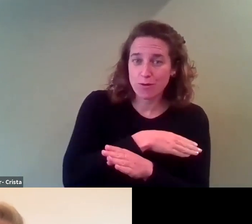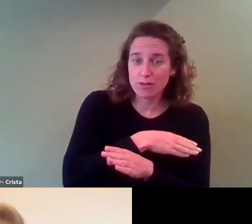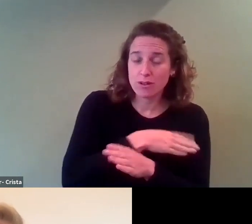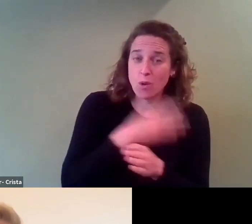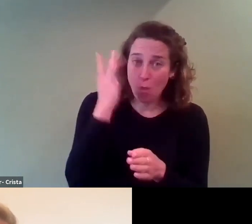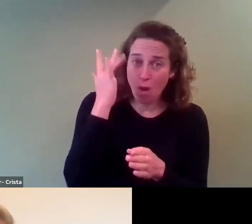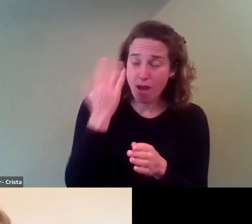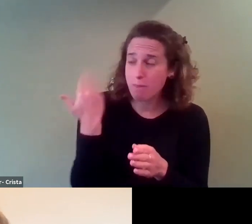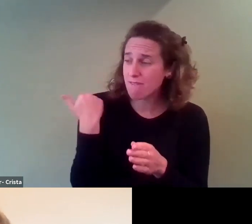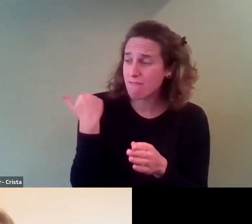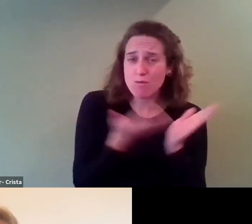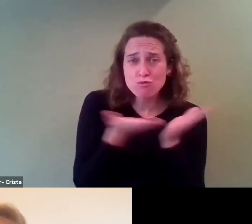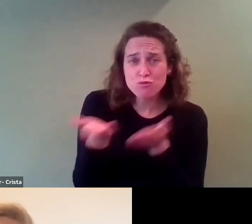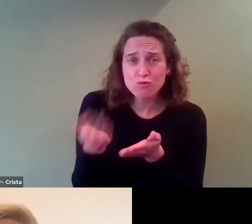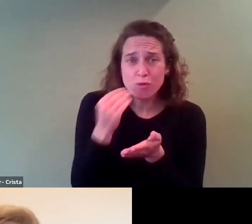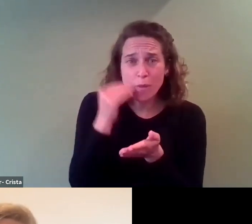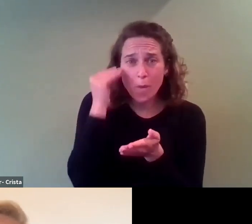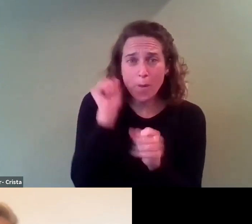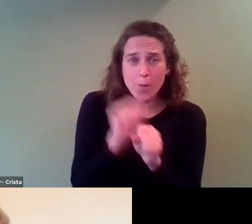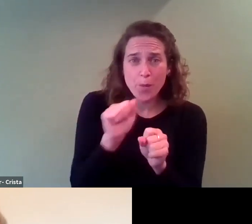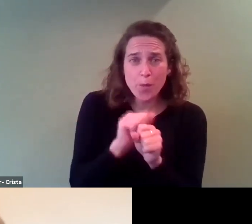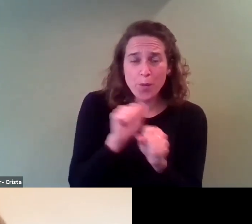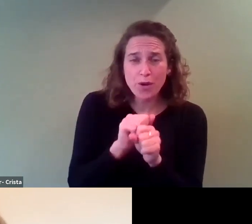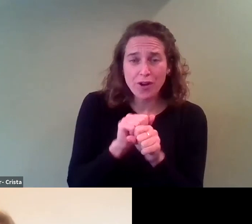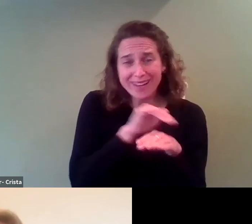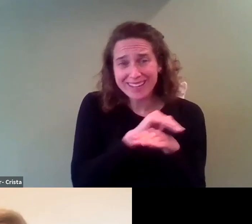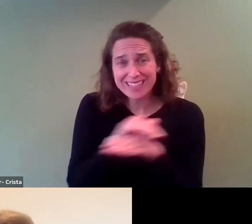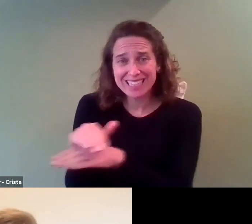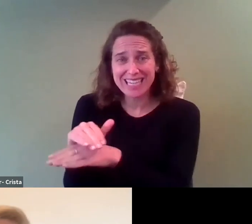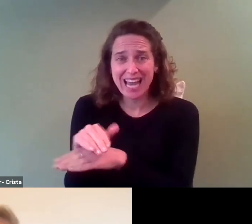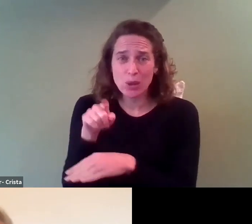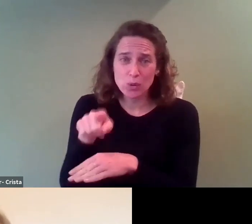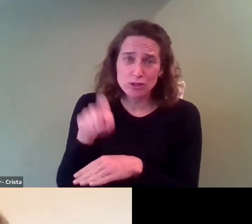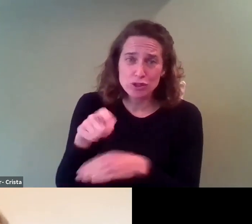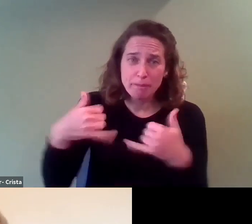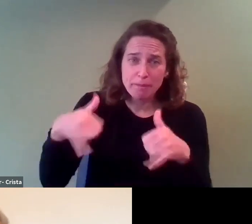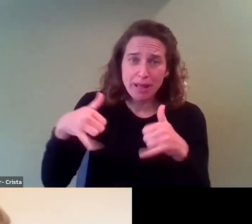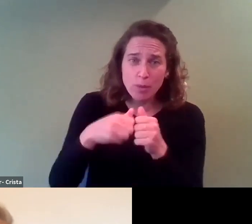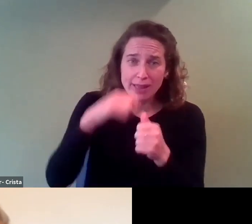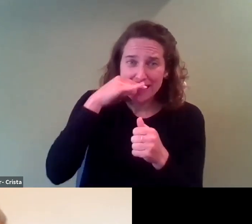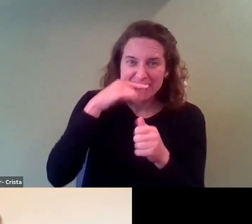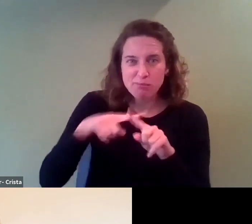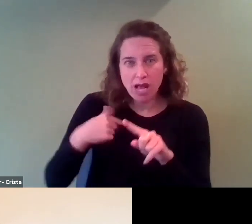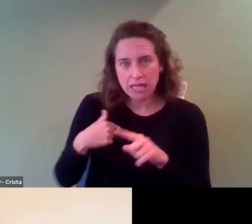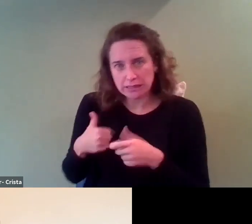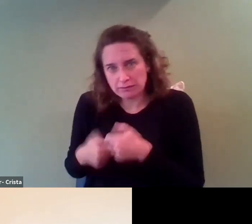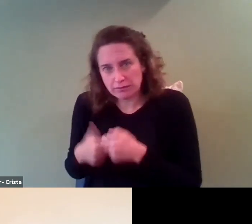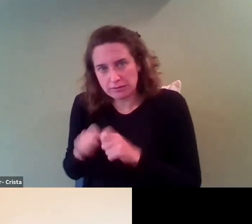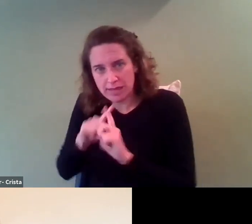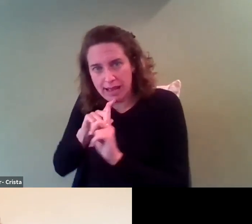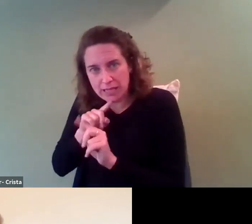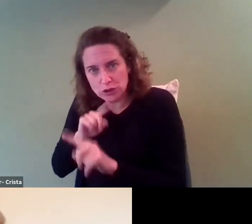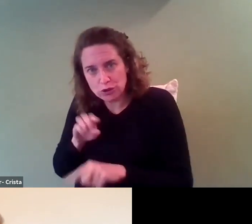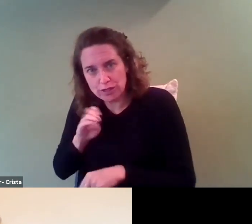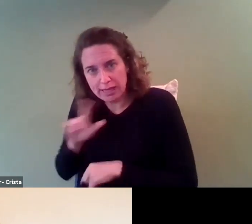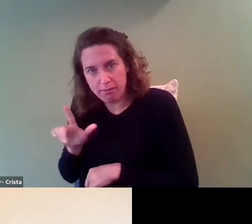us. We were answering emails when we should have been playing with our kids. We were being